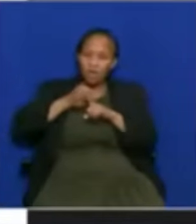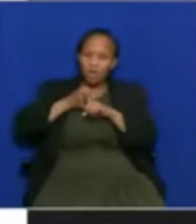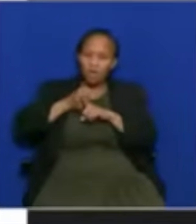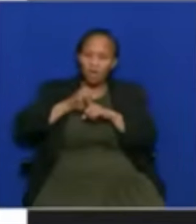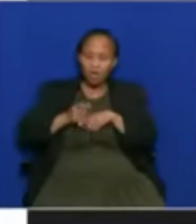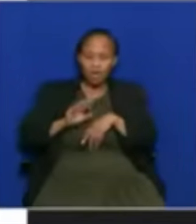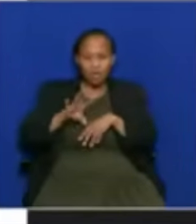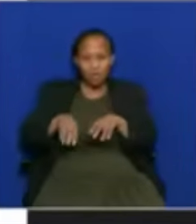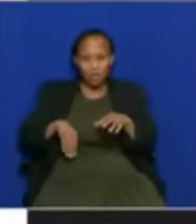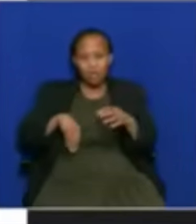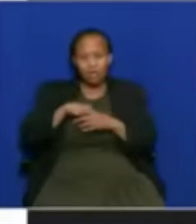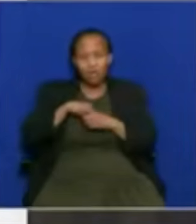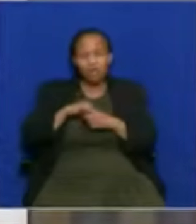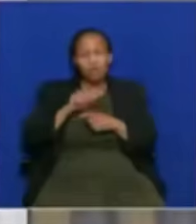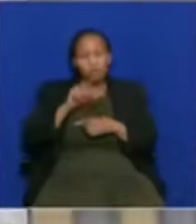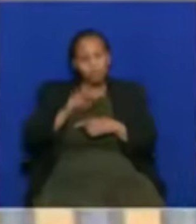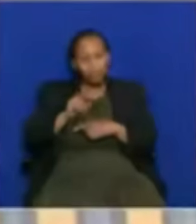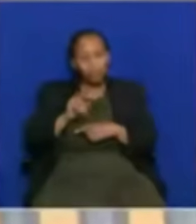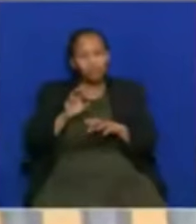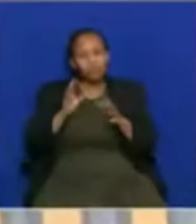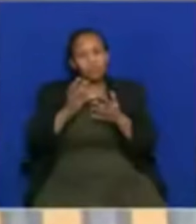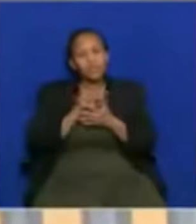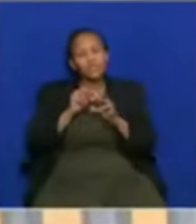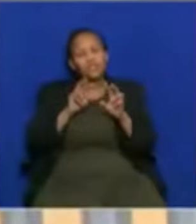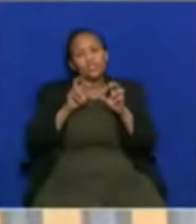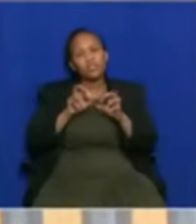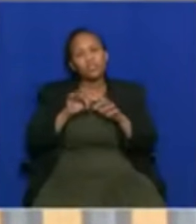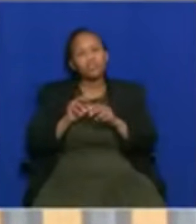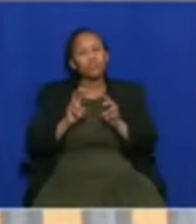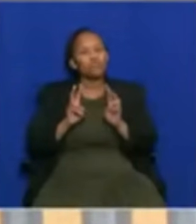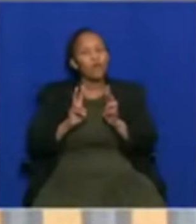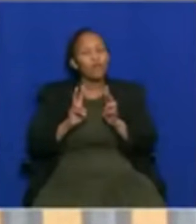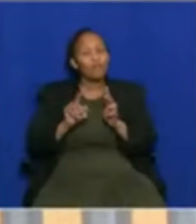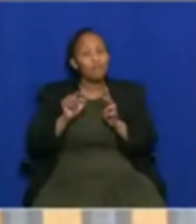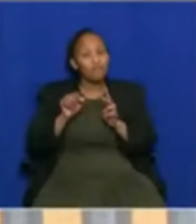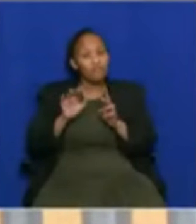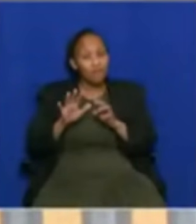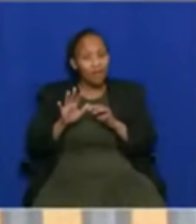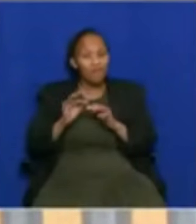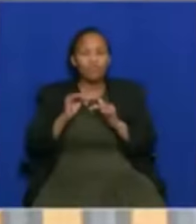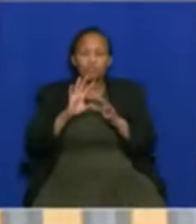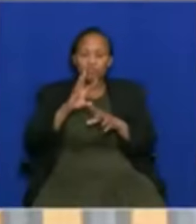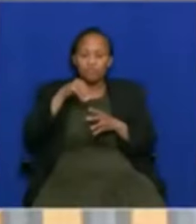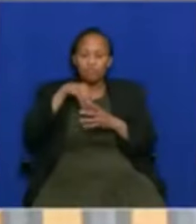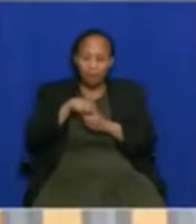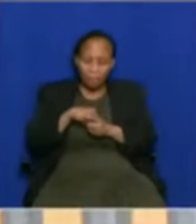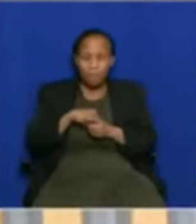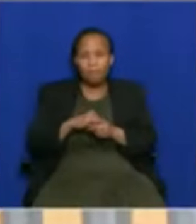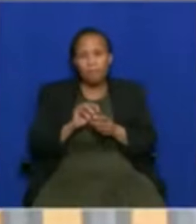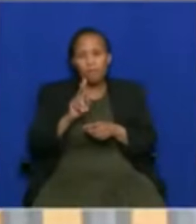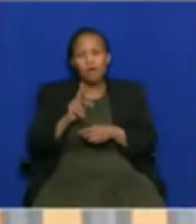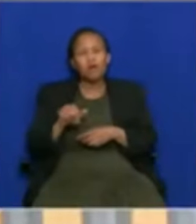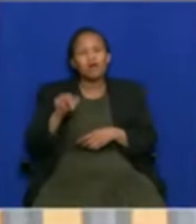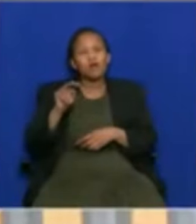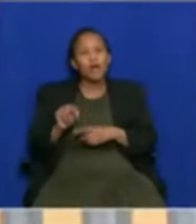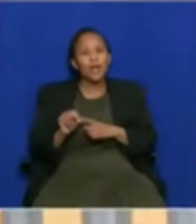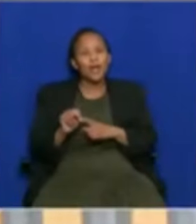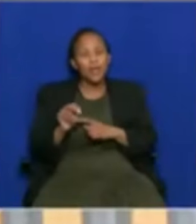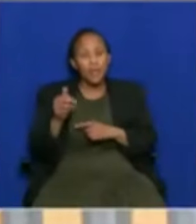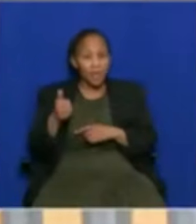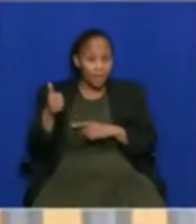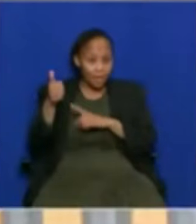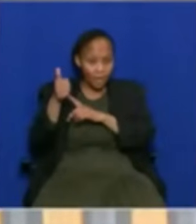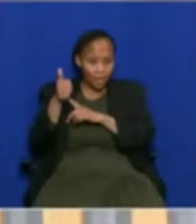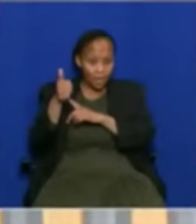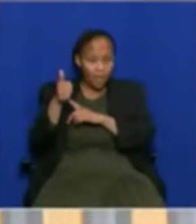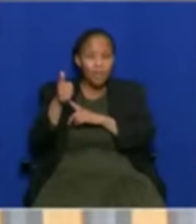12.5 is in fact about the exclusion of General Khan in particular from the panel, from